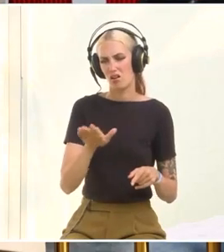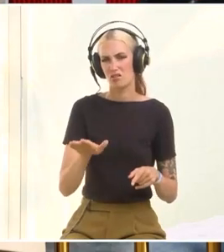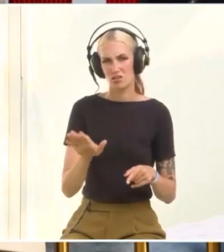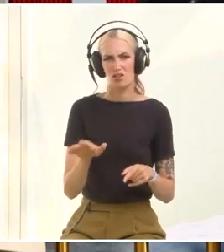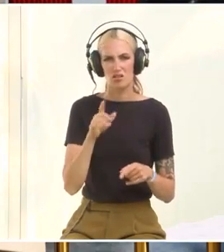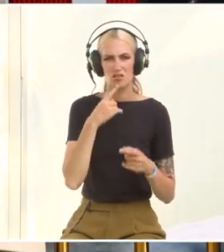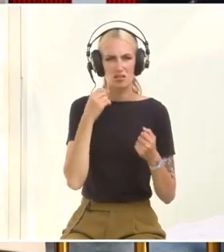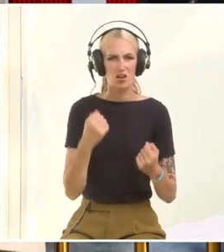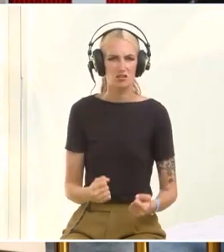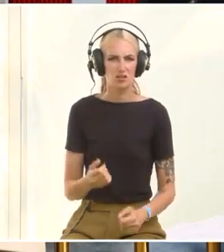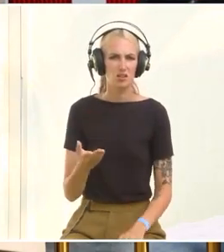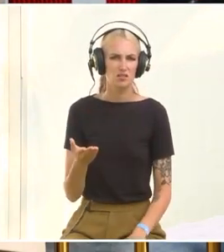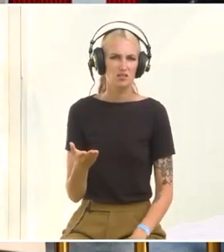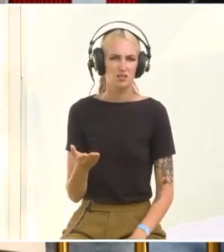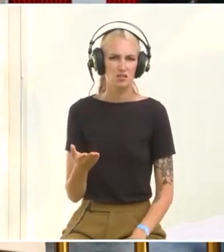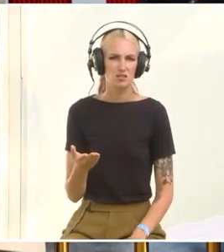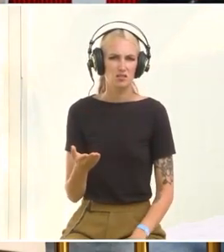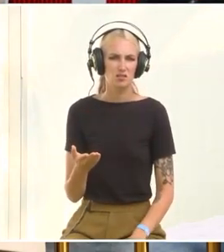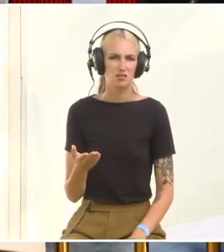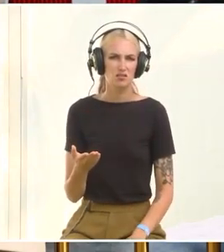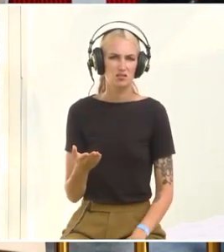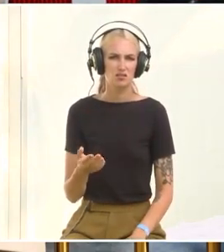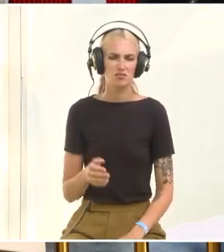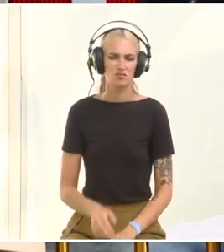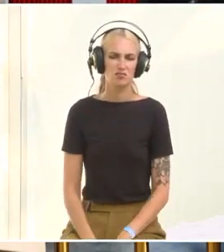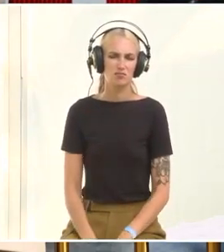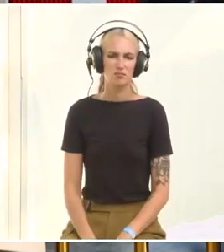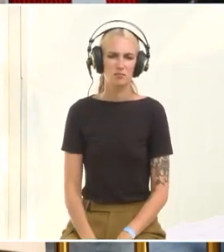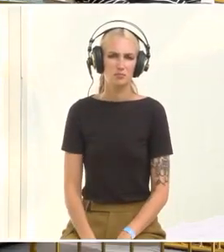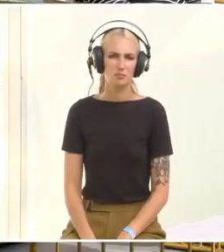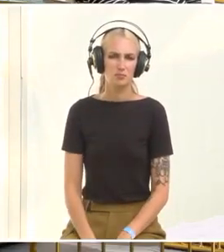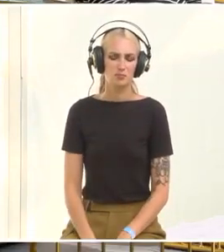these young people, to kind of see a future for themselves.